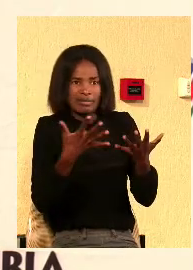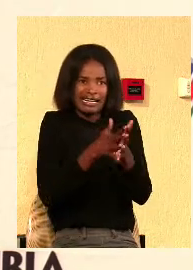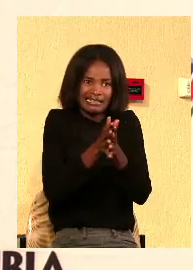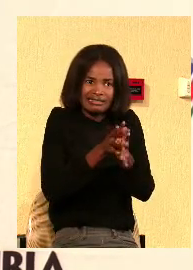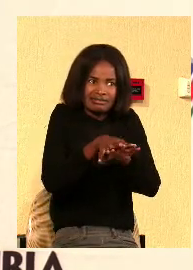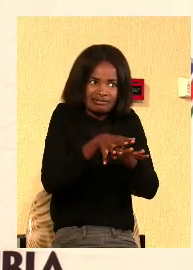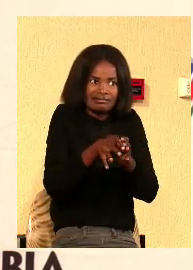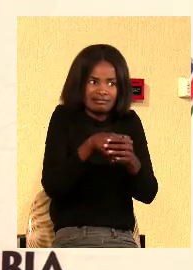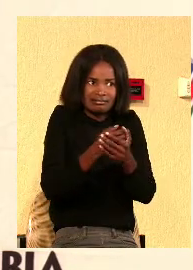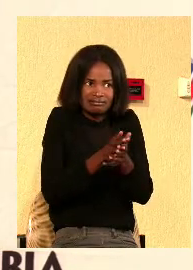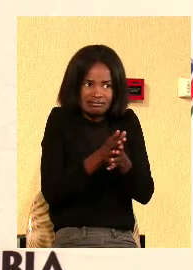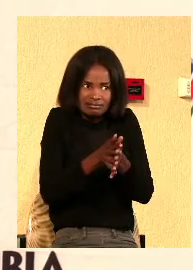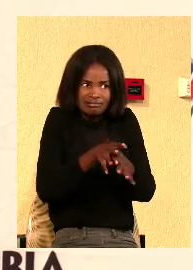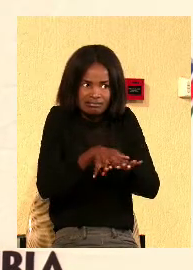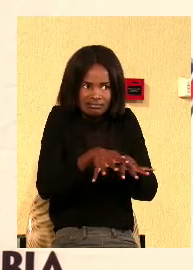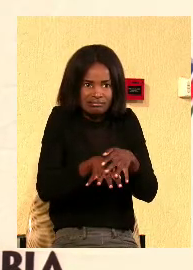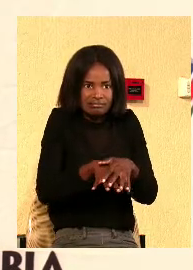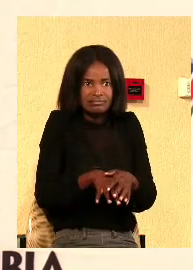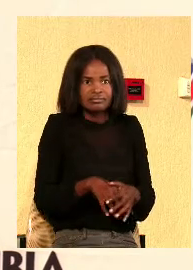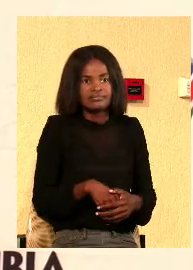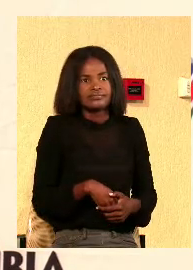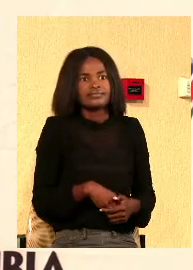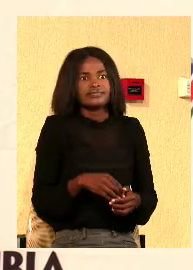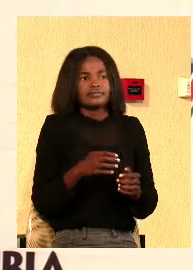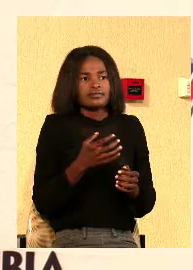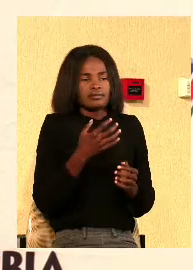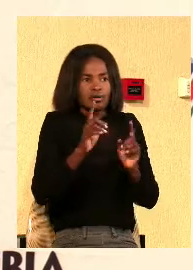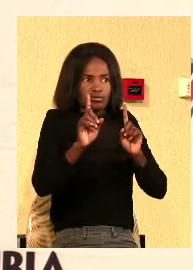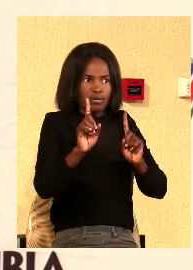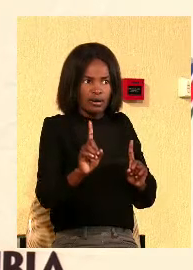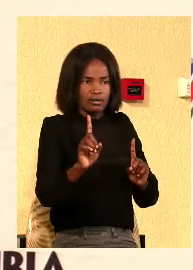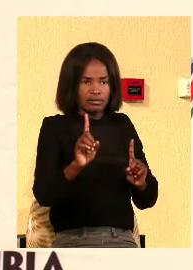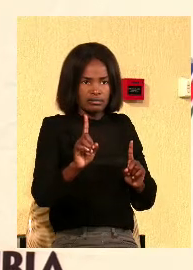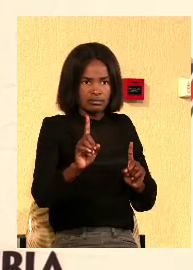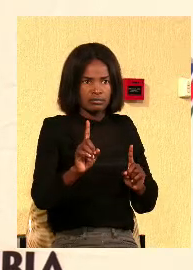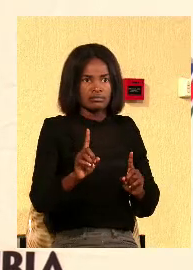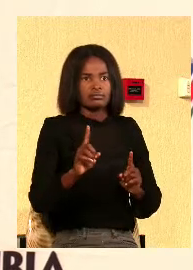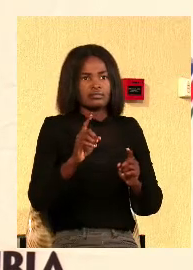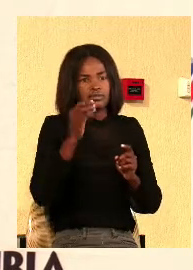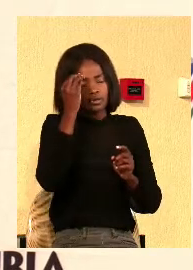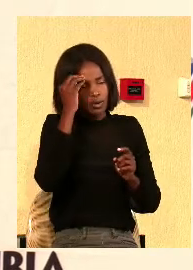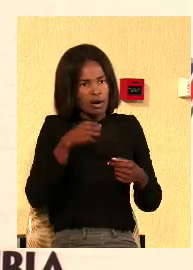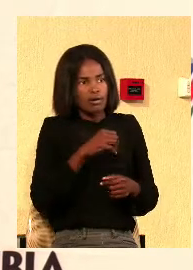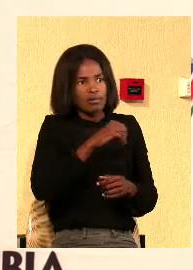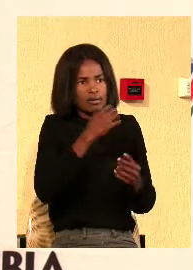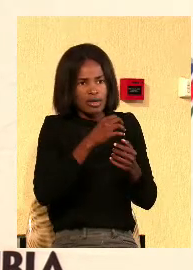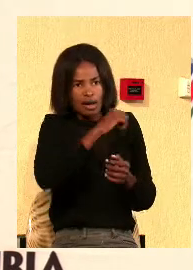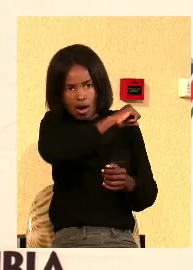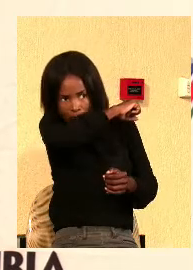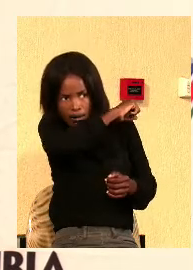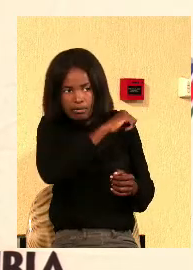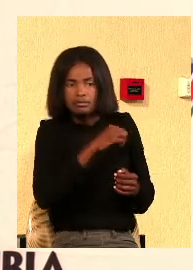washing, of respiratory etiquette, of social distancing. Let them try by all